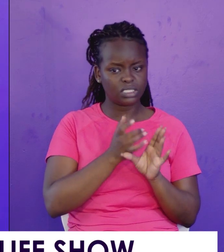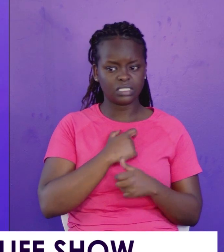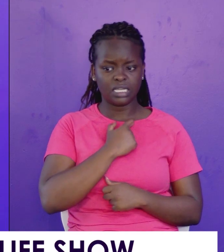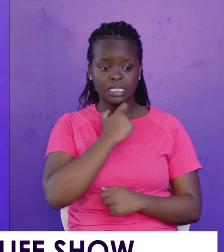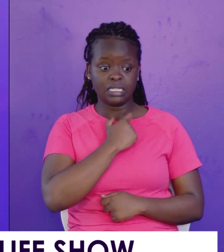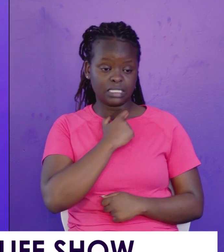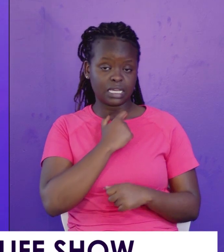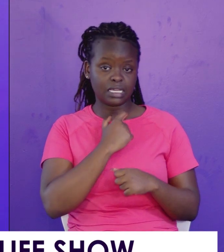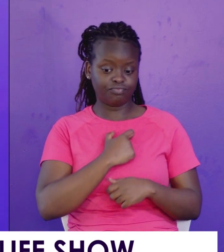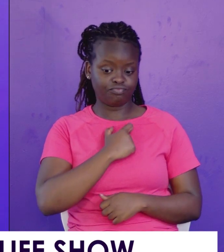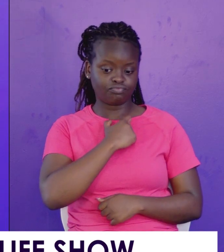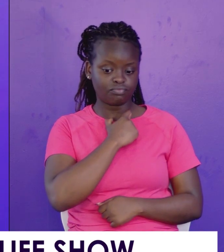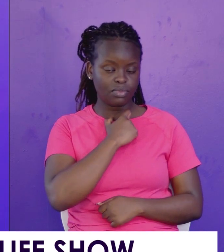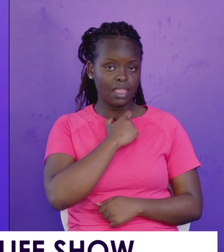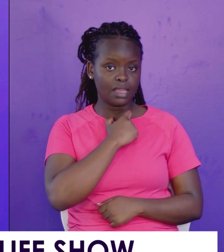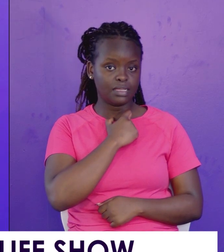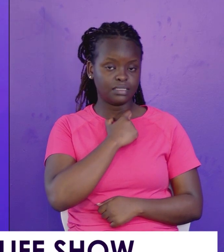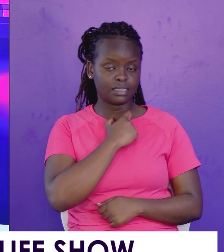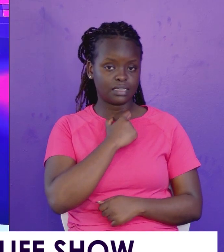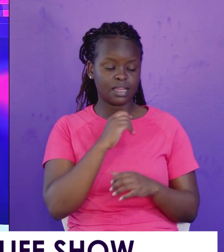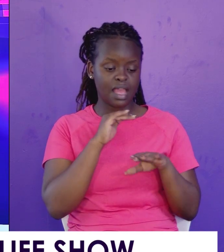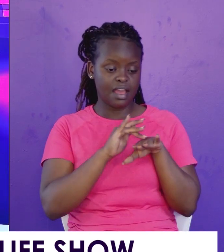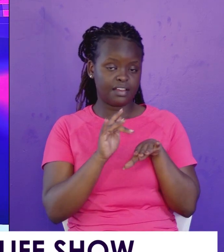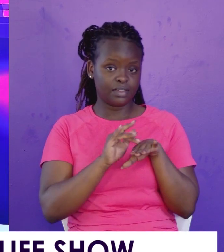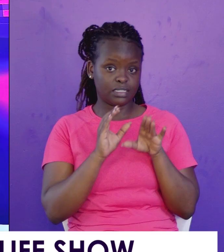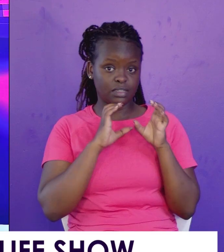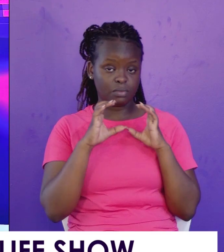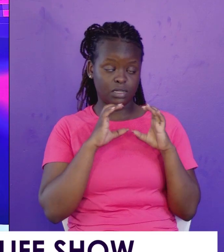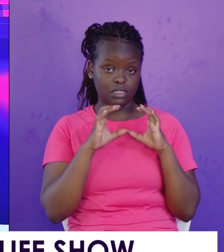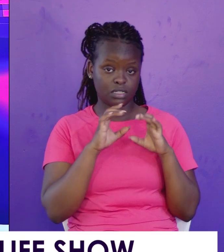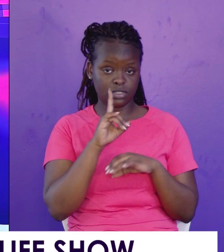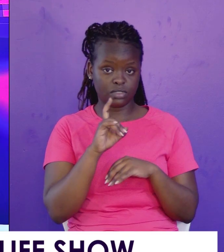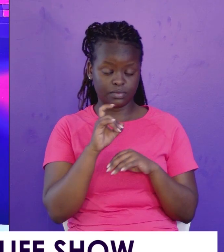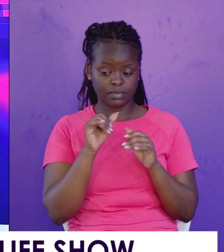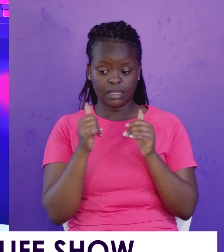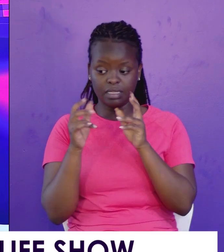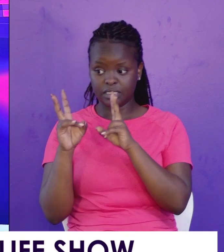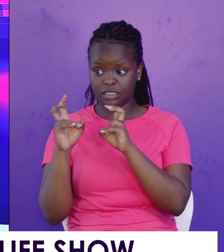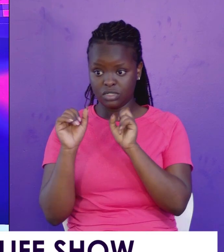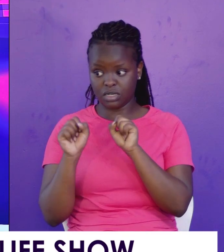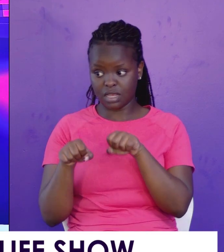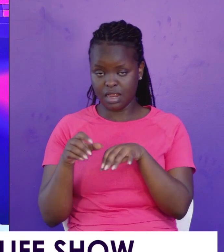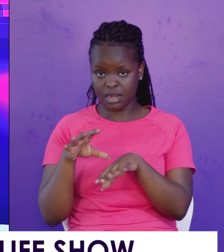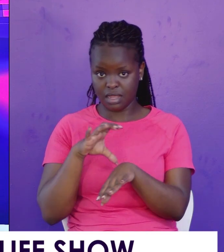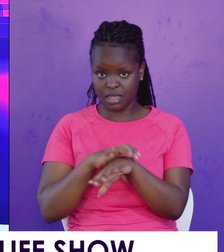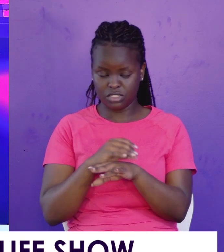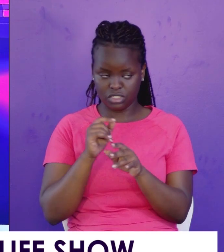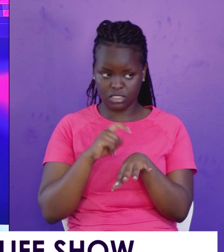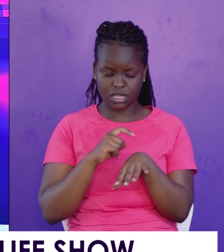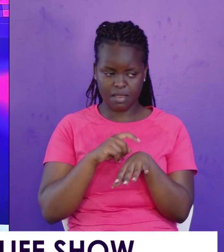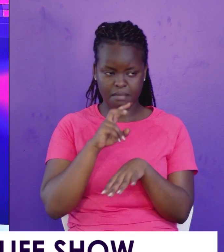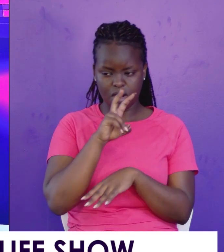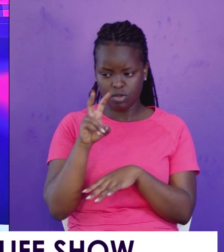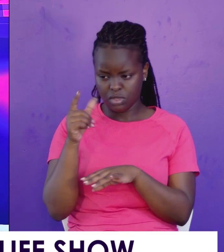that affecting communication? Yeah, it is an issue that you will find. Right. There was a time I was looking at a